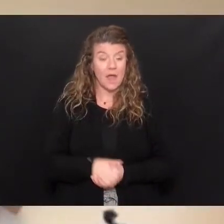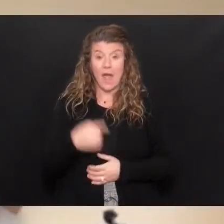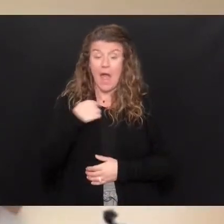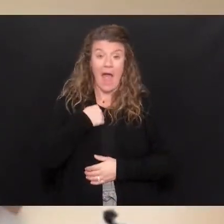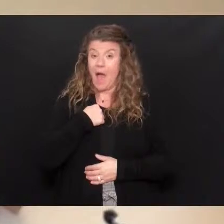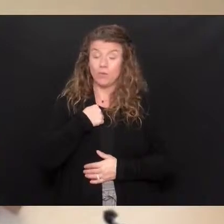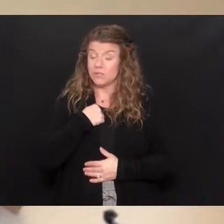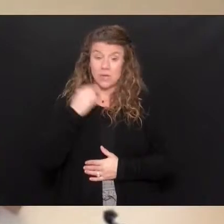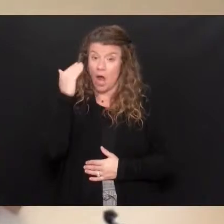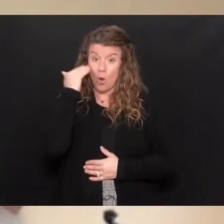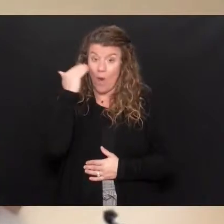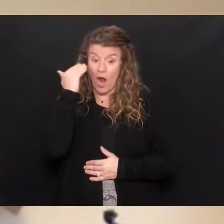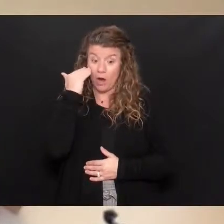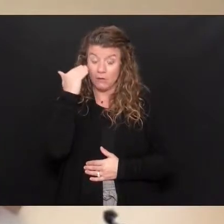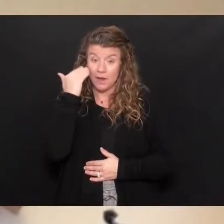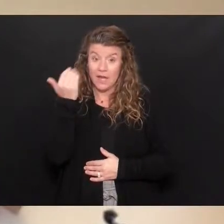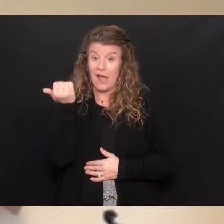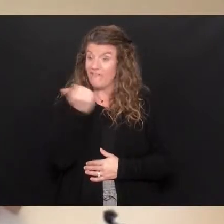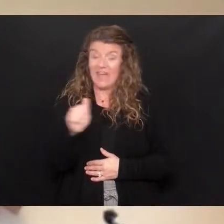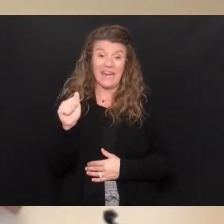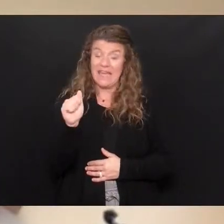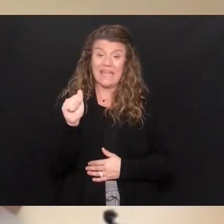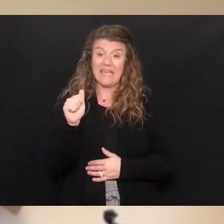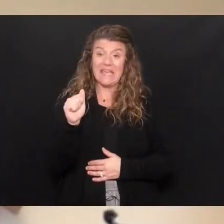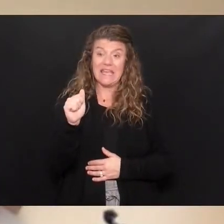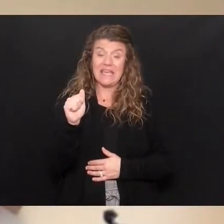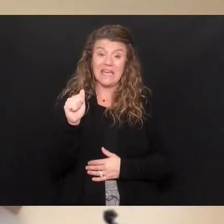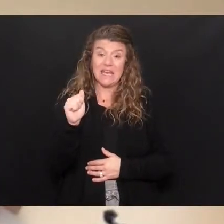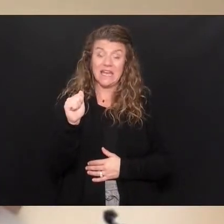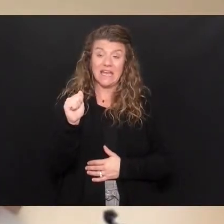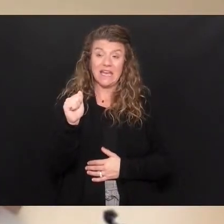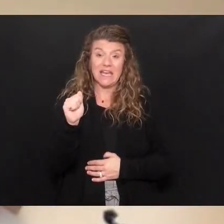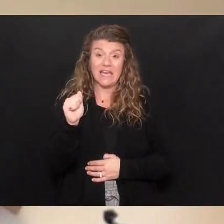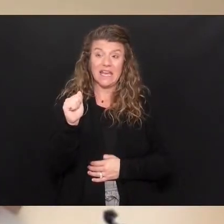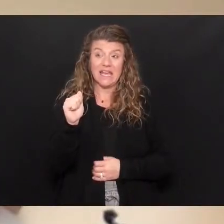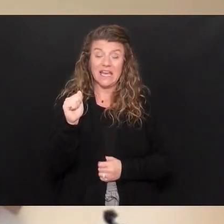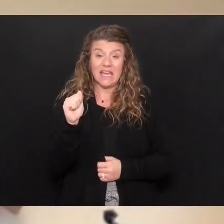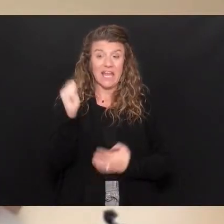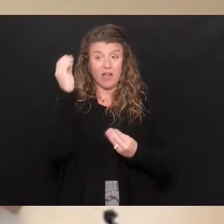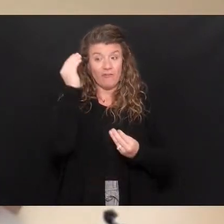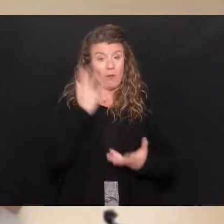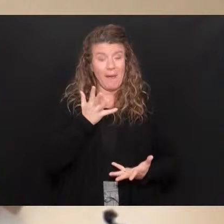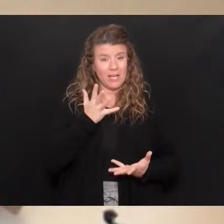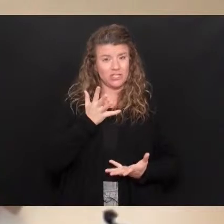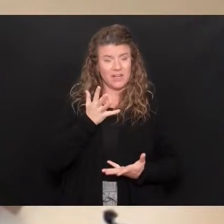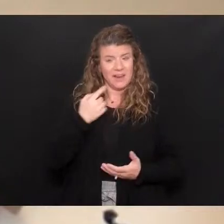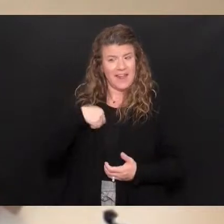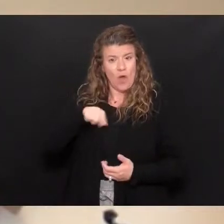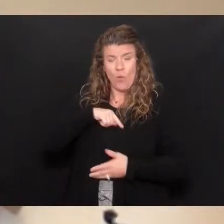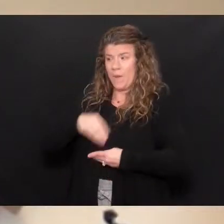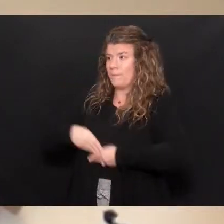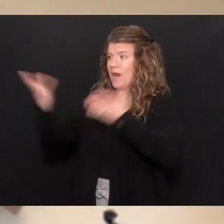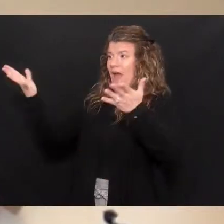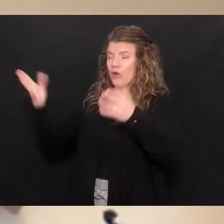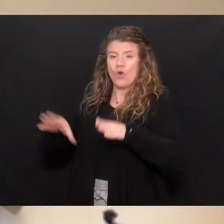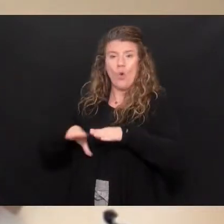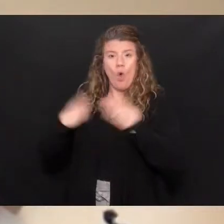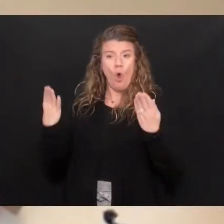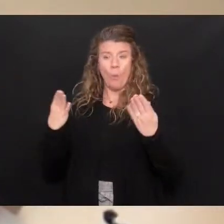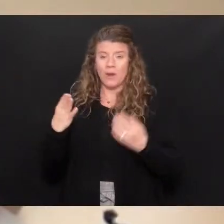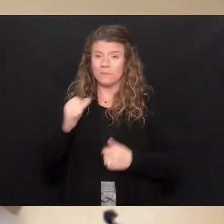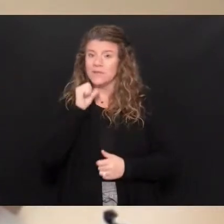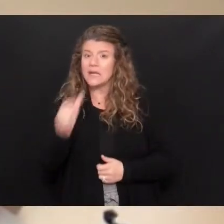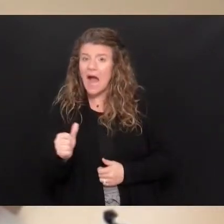Governor. I was not aware of any data that we put out to open it up to